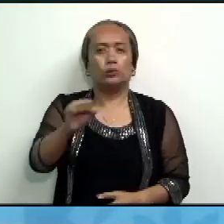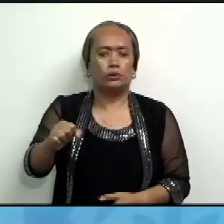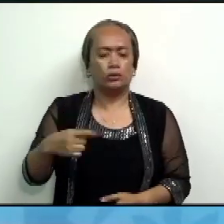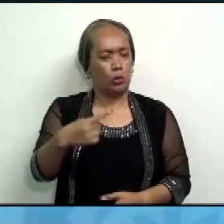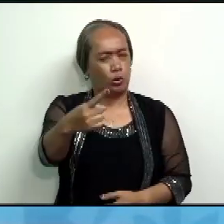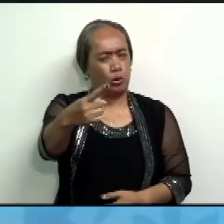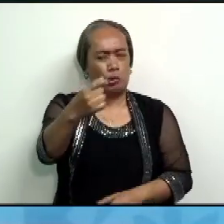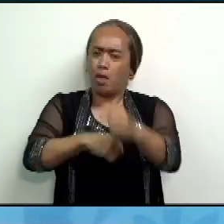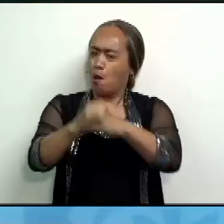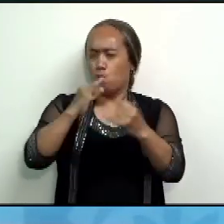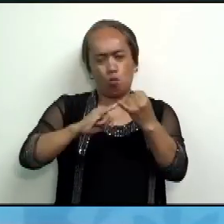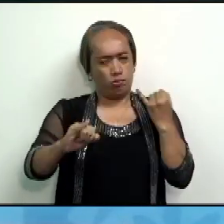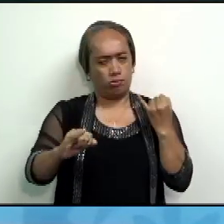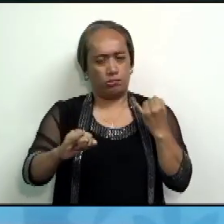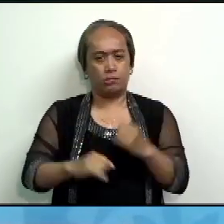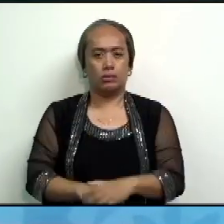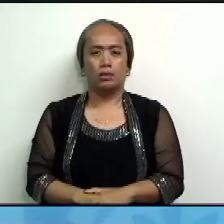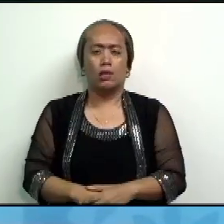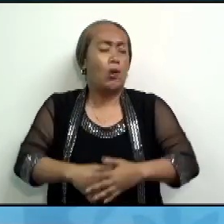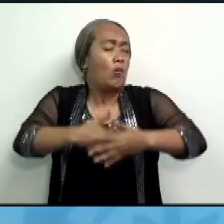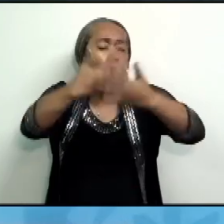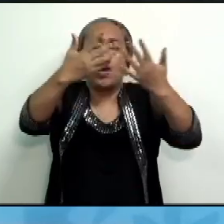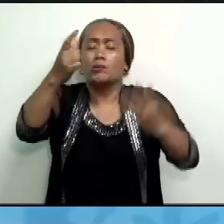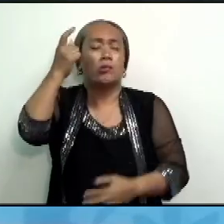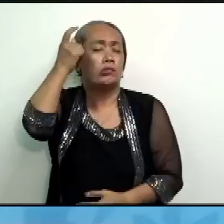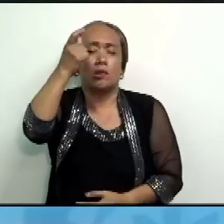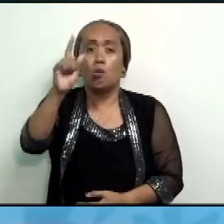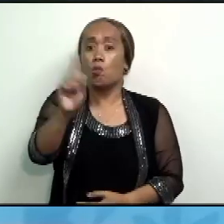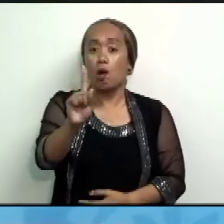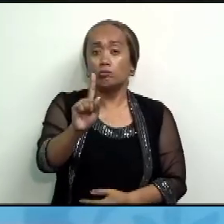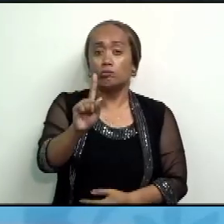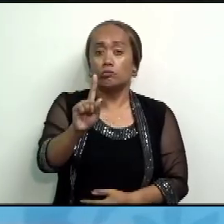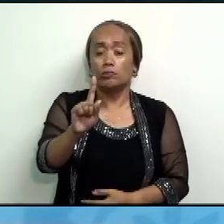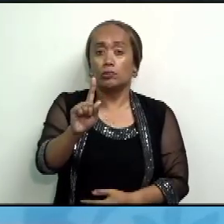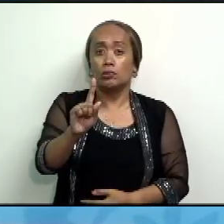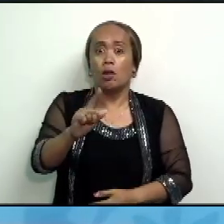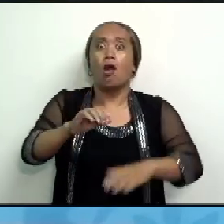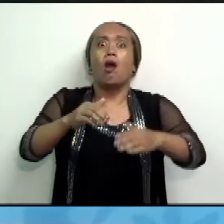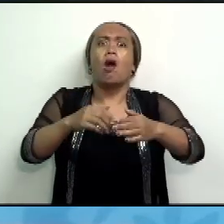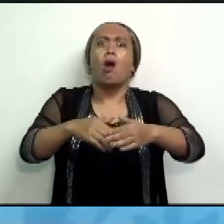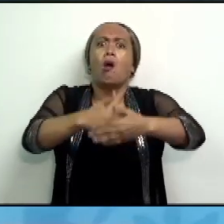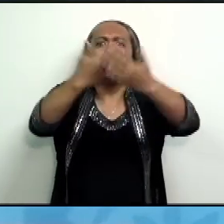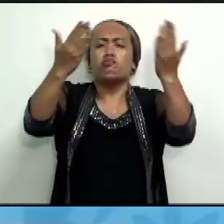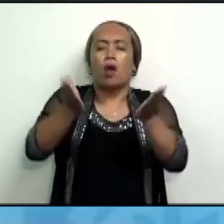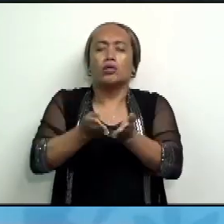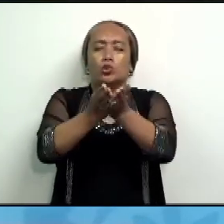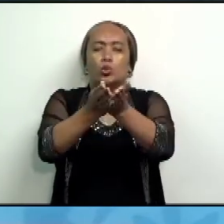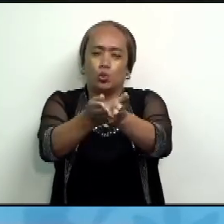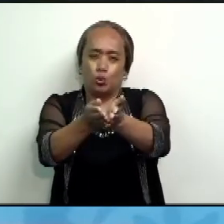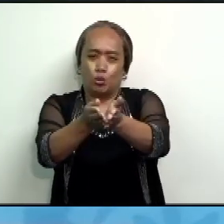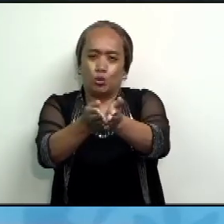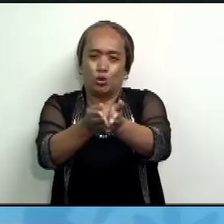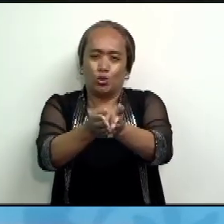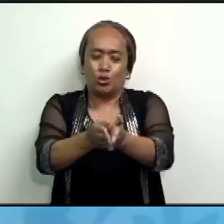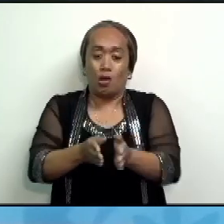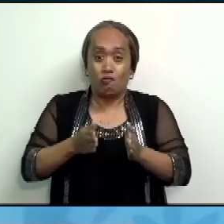to worsen. One of the biggest concerns is a key global shipping route called the